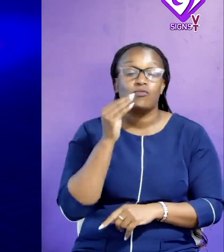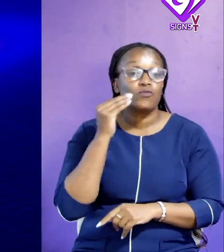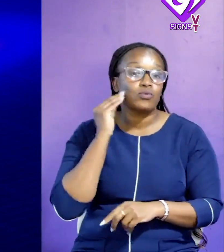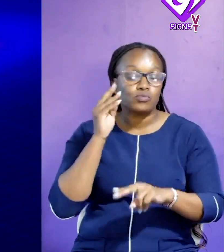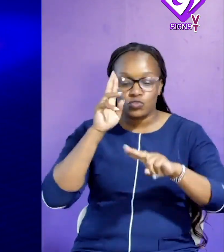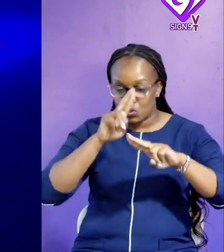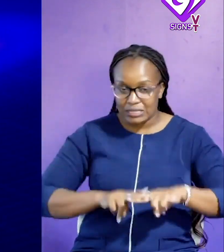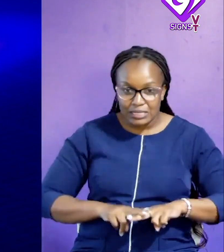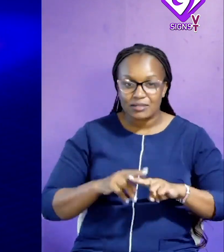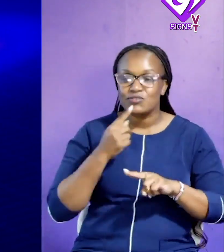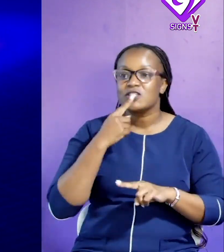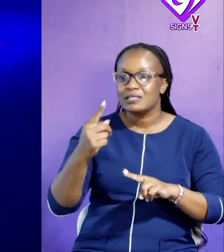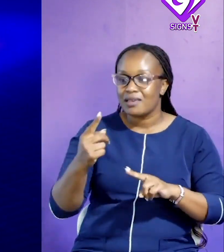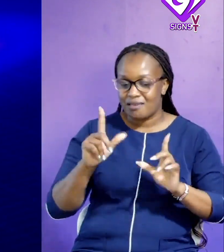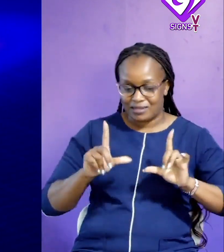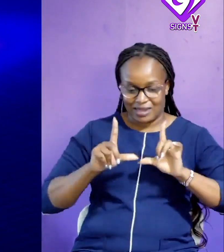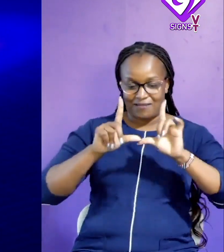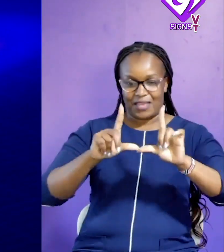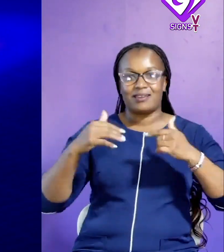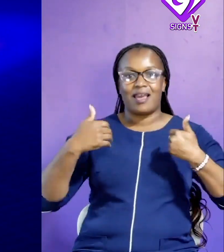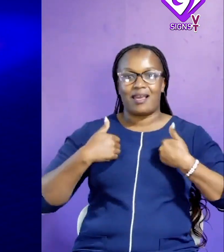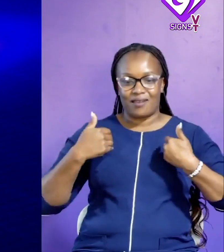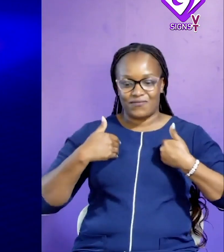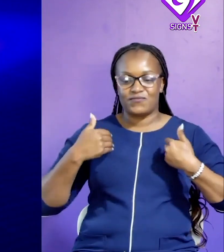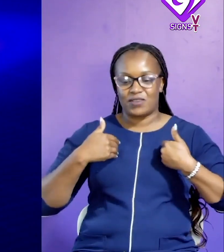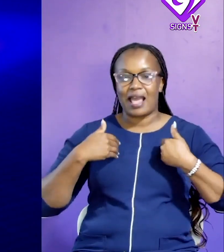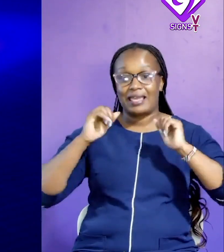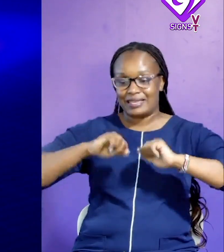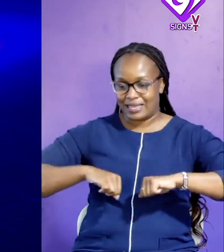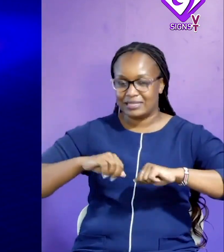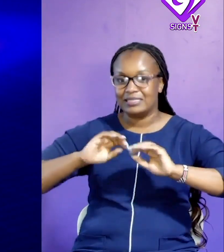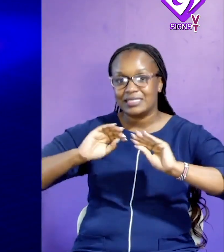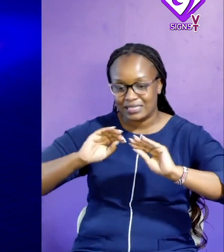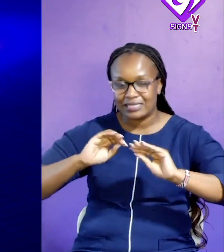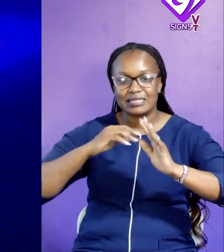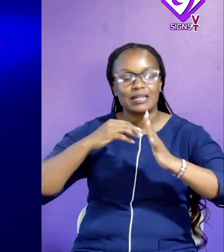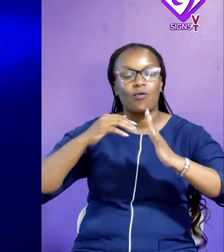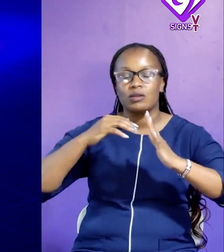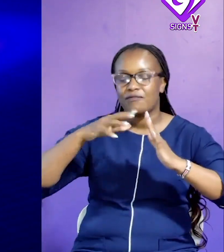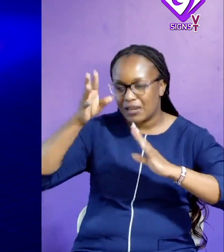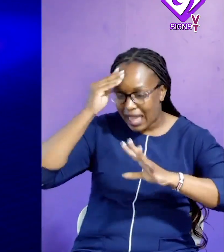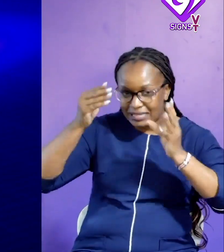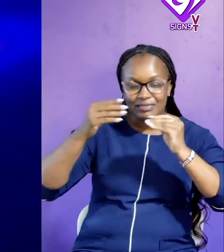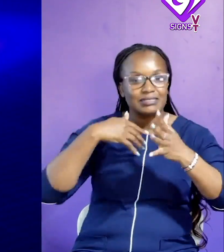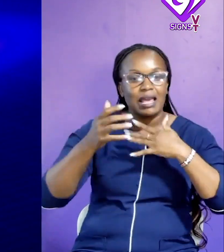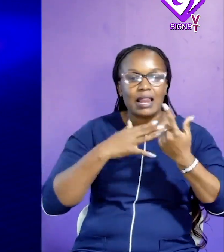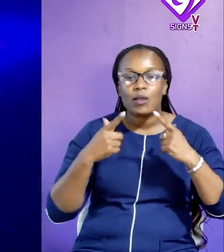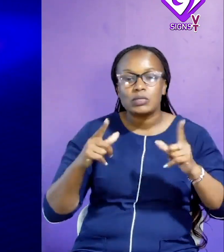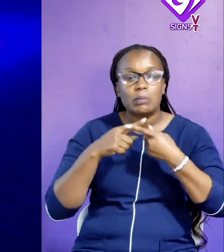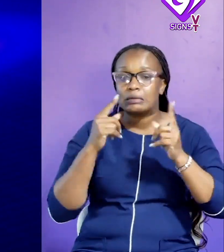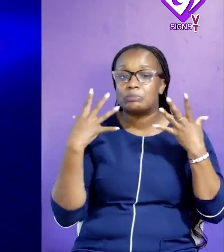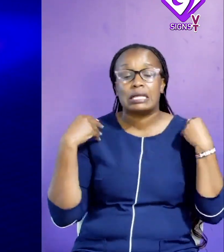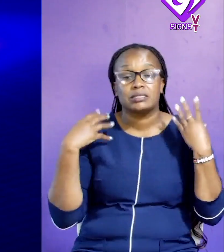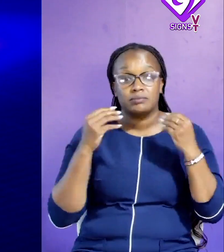that nimepata certificate so I can talk sign language, but you are not practicing it. So when you